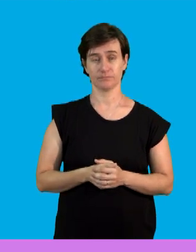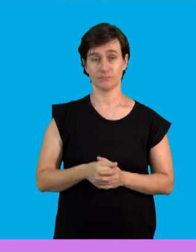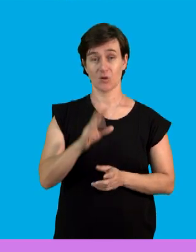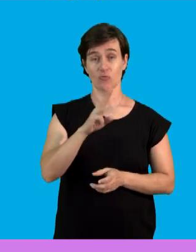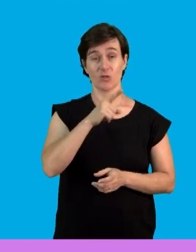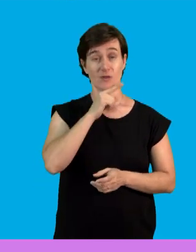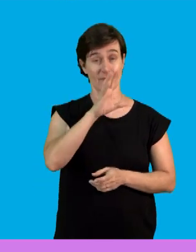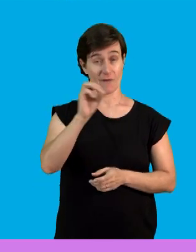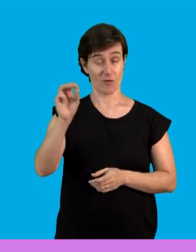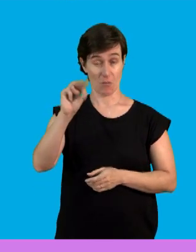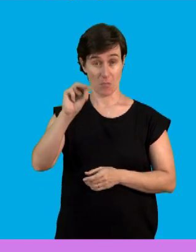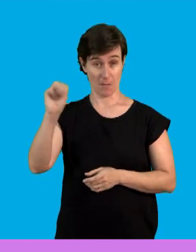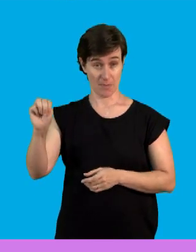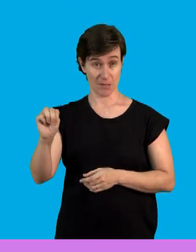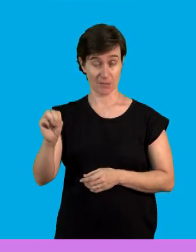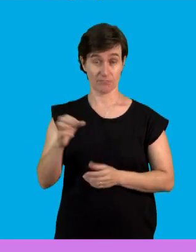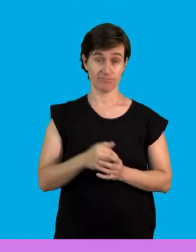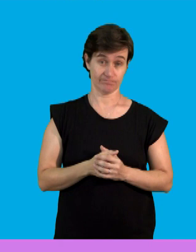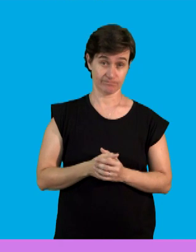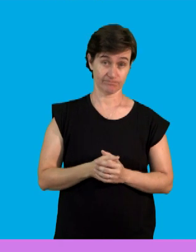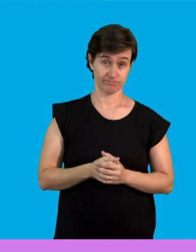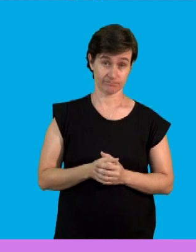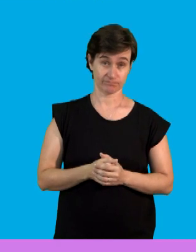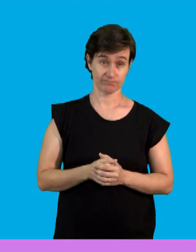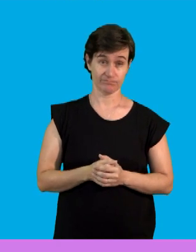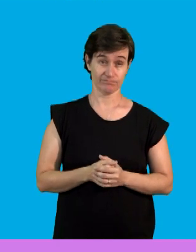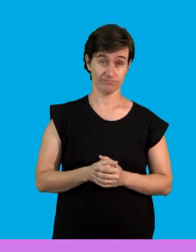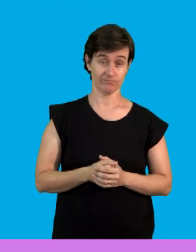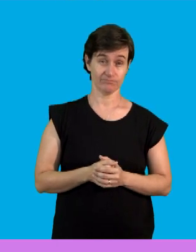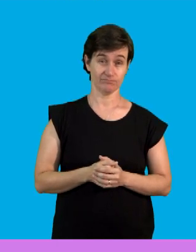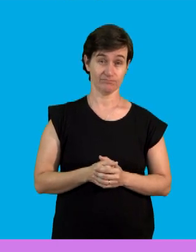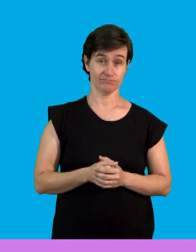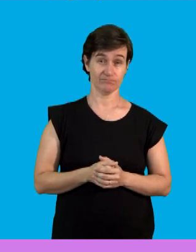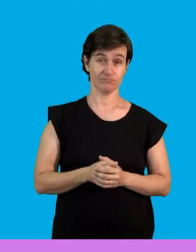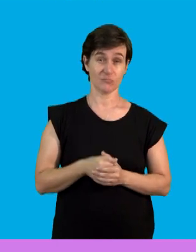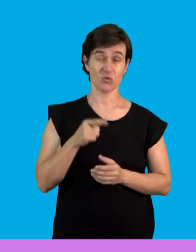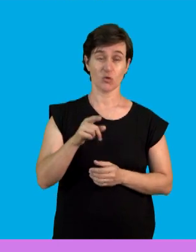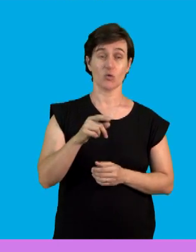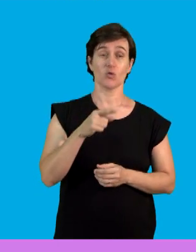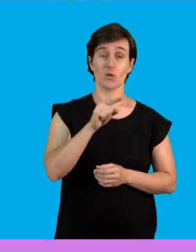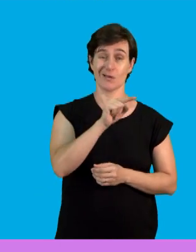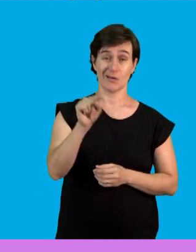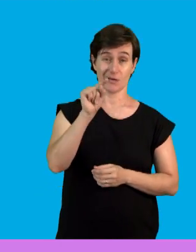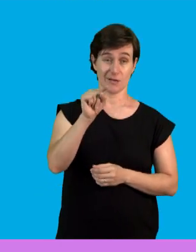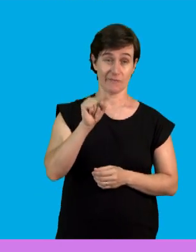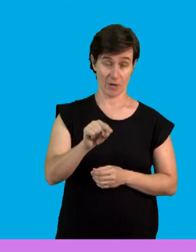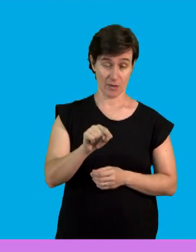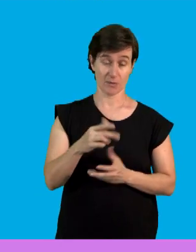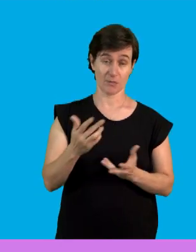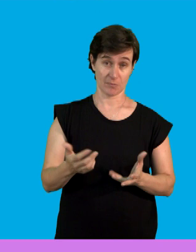3,500. Remember, we had to convert to millimeters, so